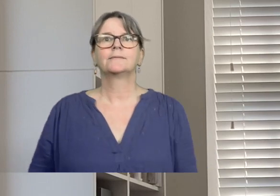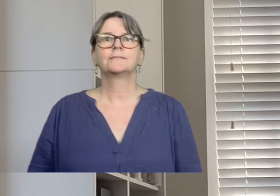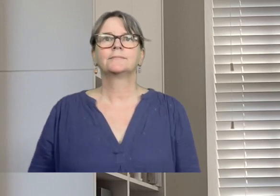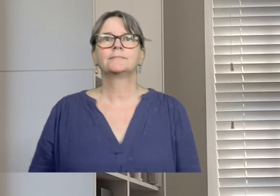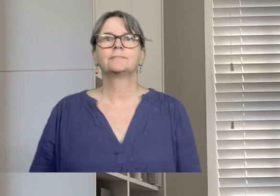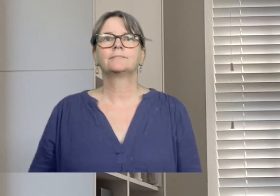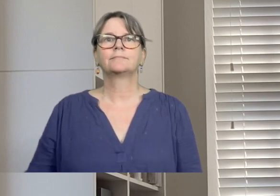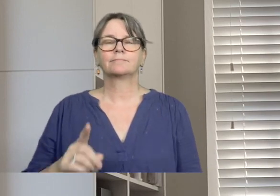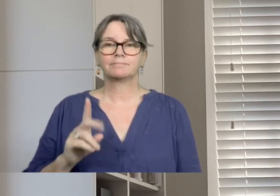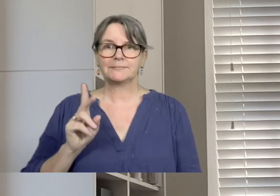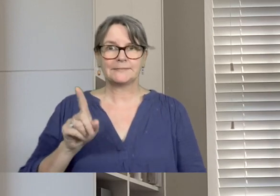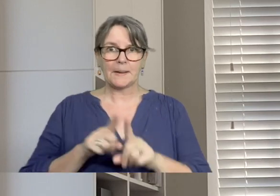and center. One more time.